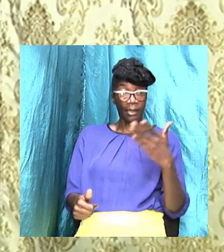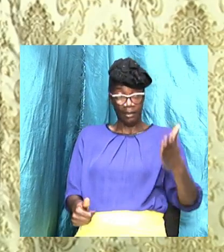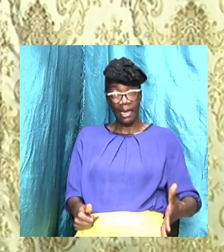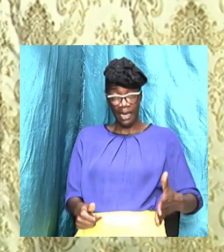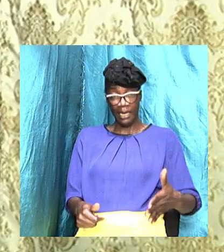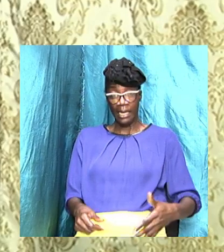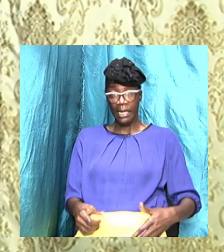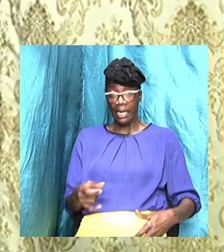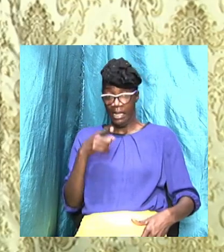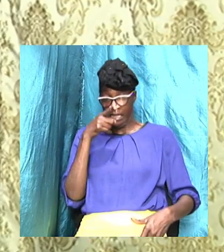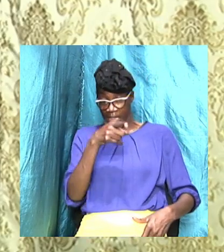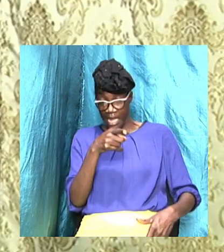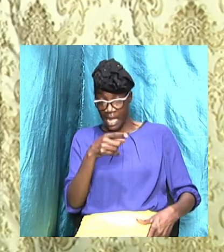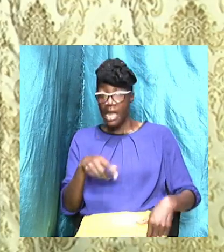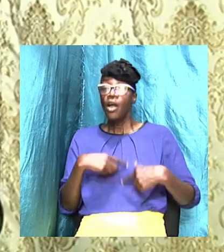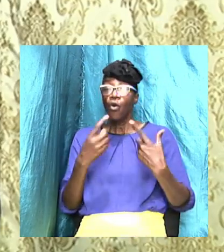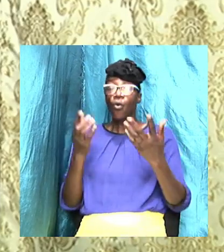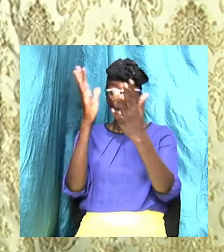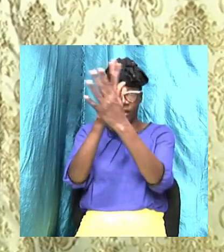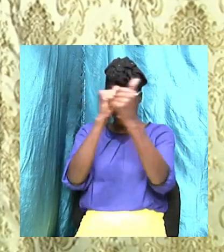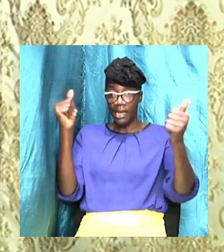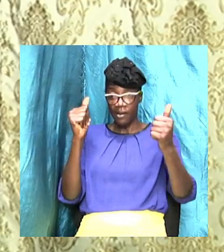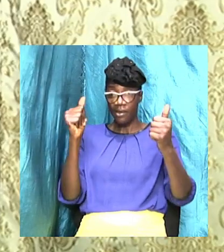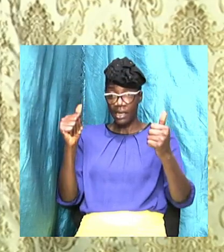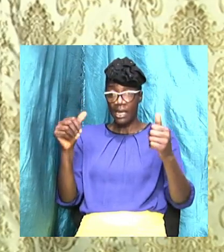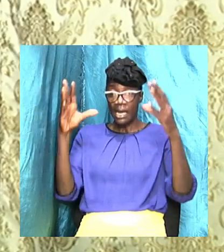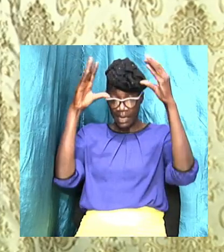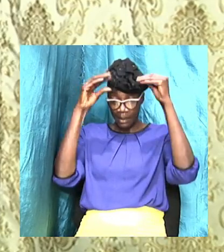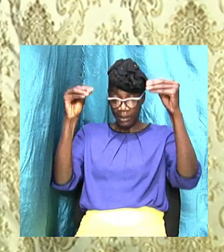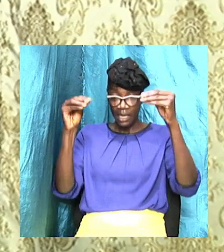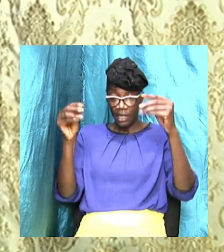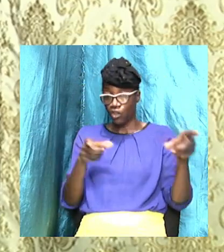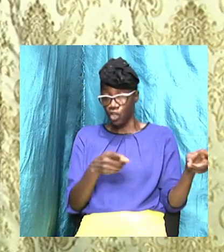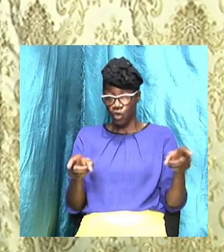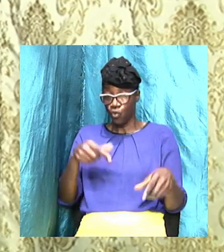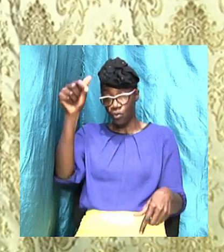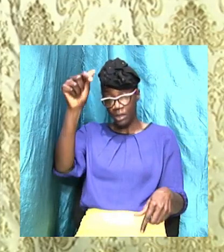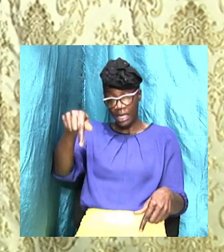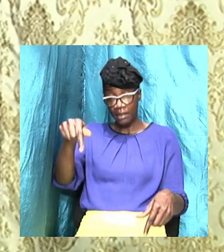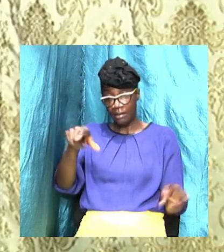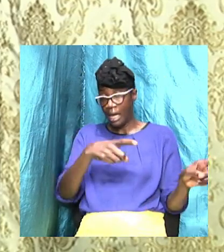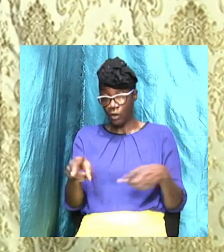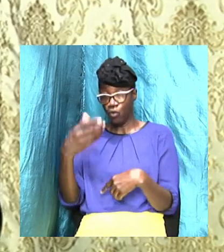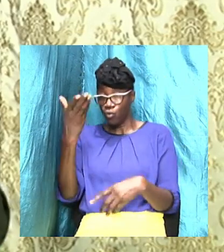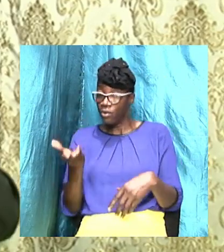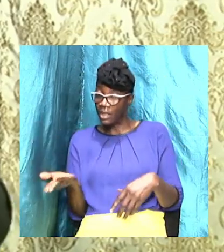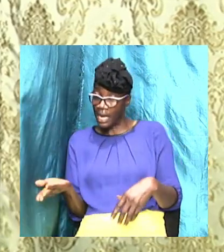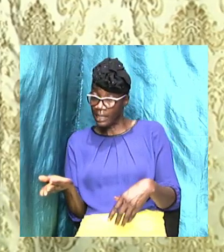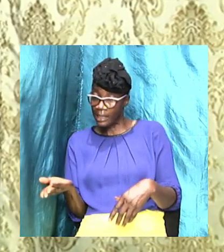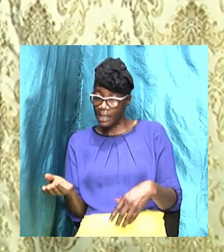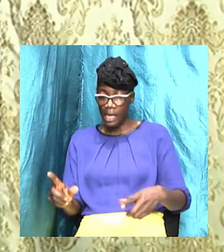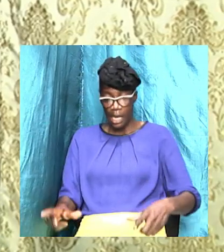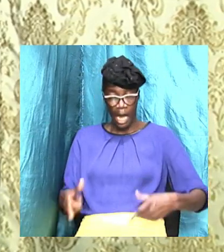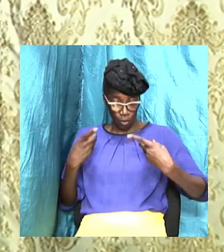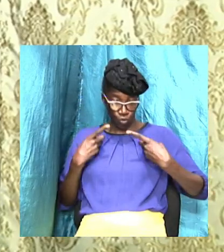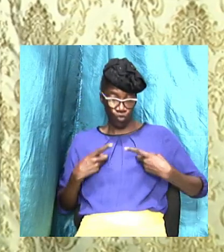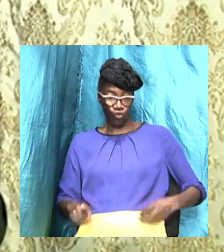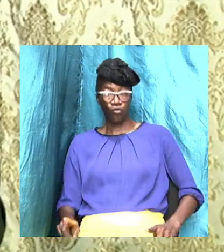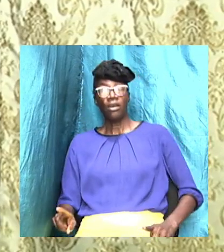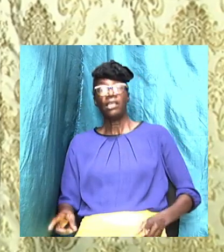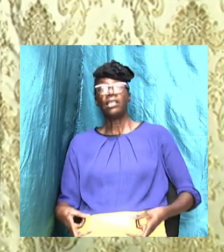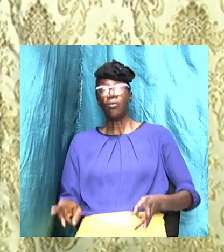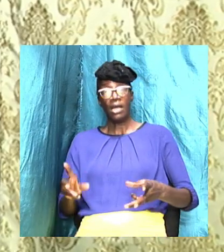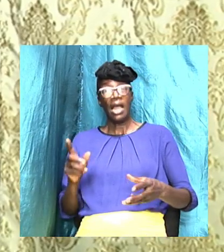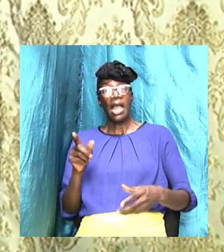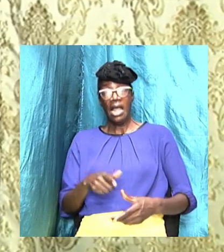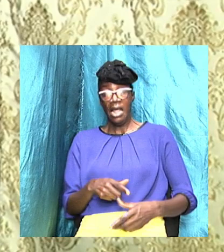heaven and if they are being taught that they can do this and do that and dress a certain way,